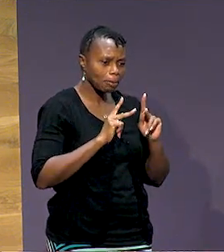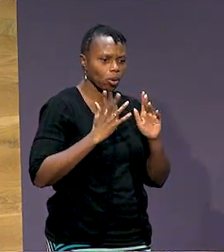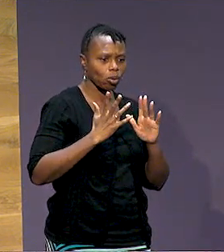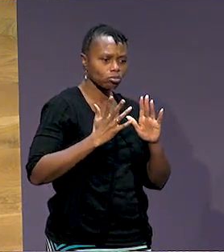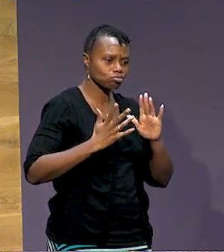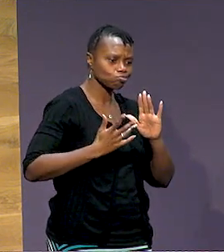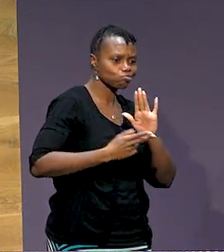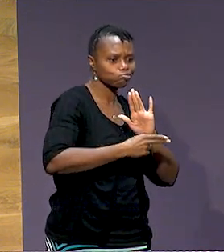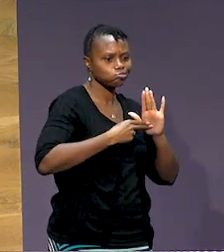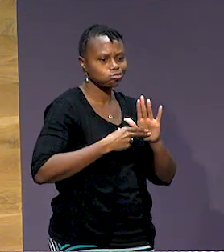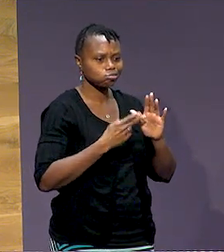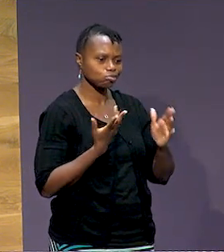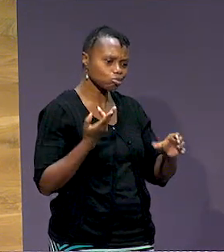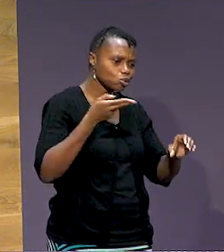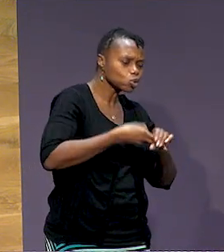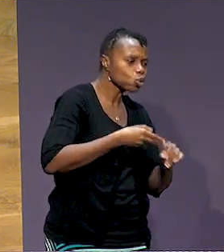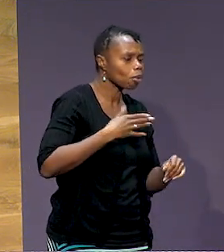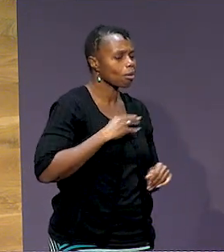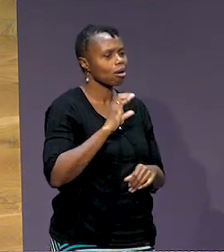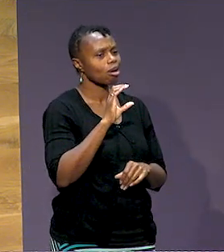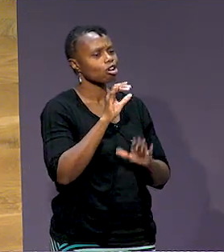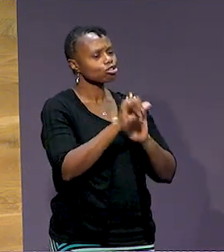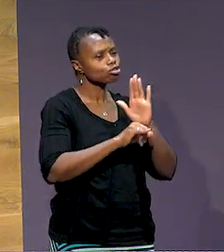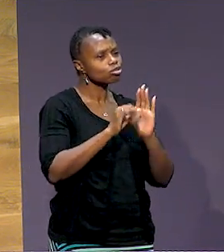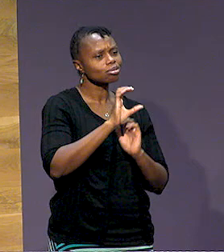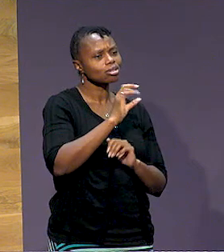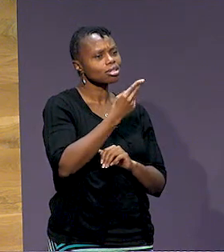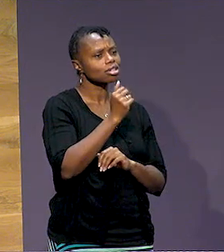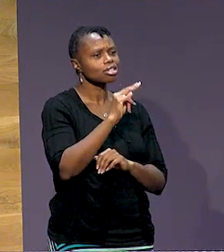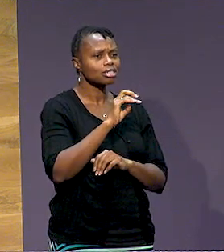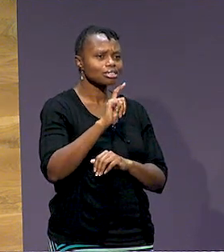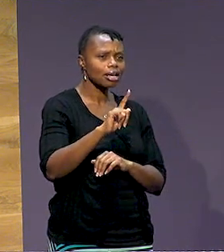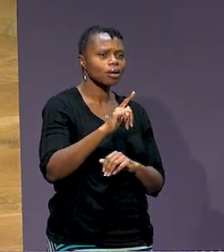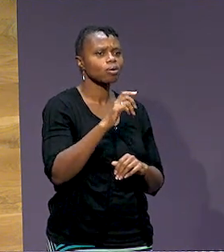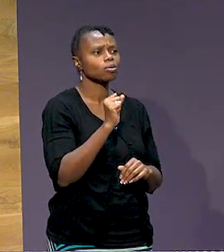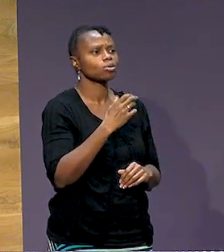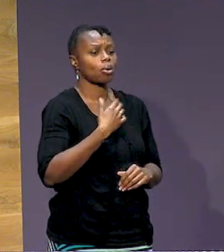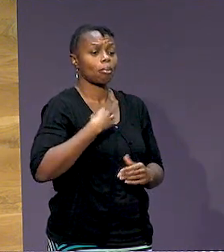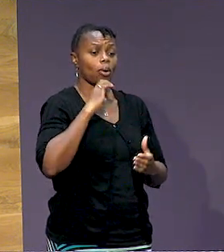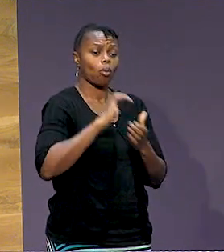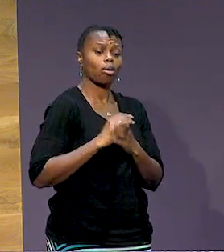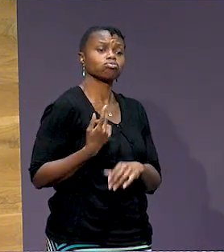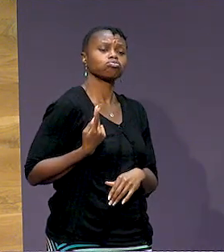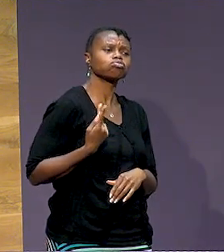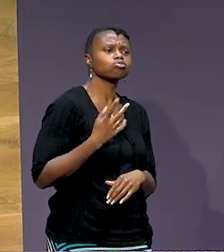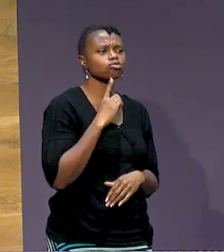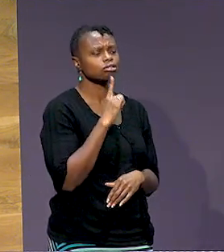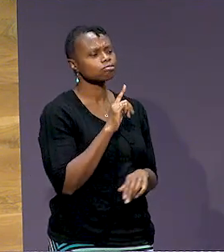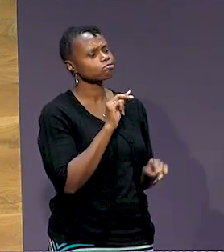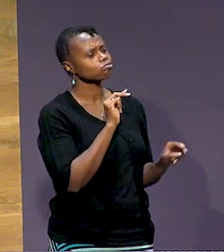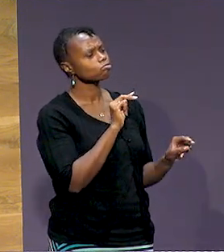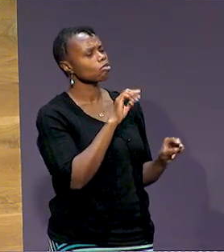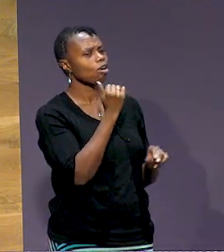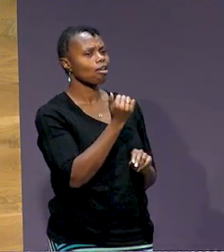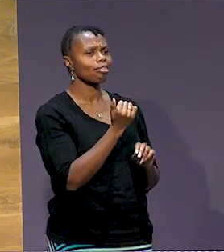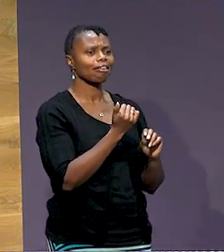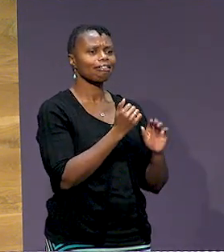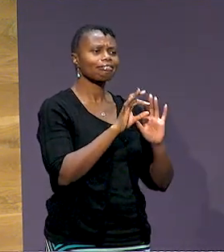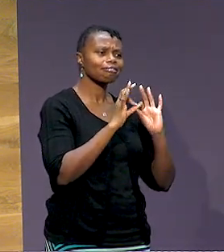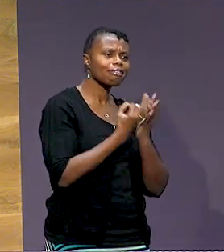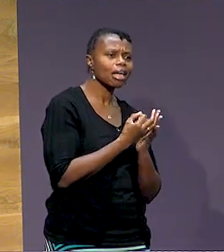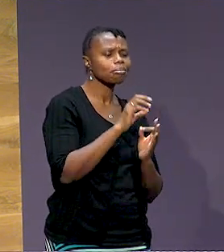try and focus, take it in some sort of direction. And so my wife and I were really kind of watching other family vlogs and people